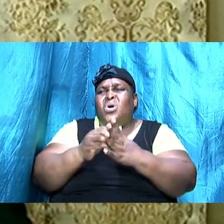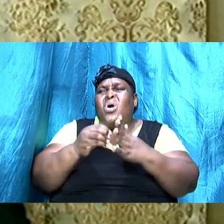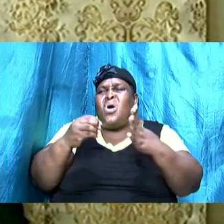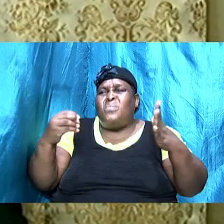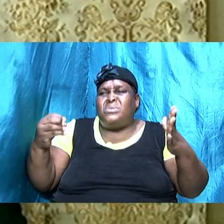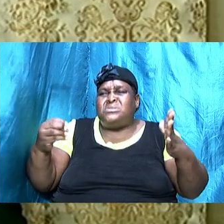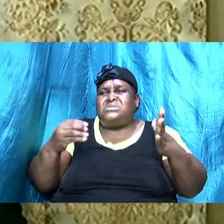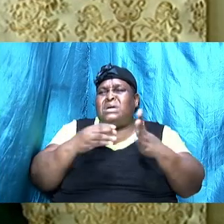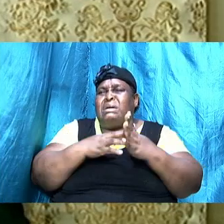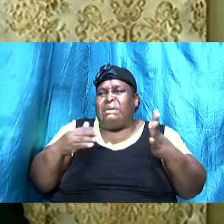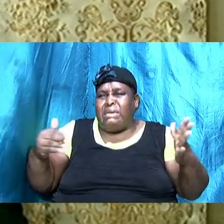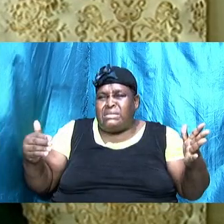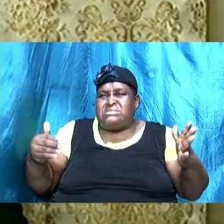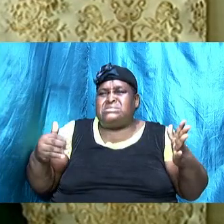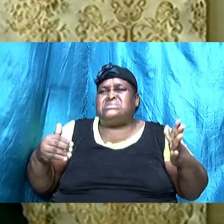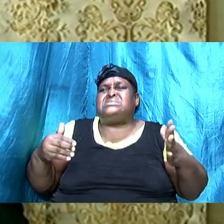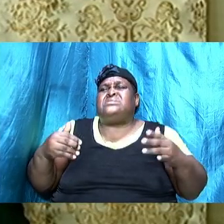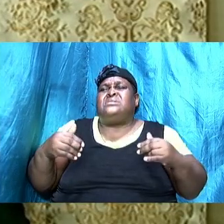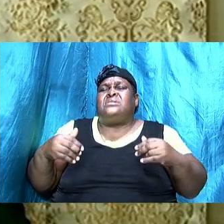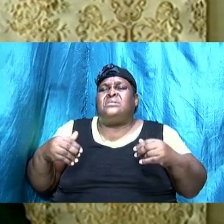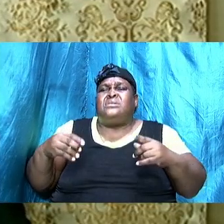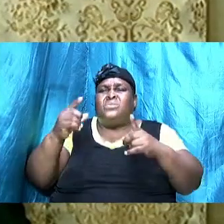therefore have as a wife